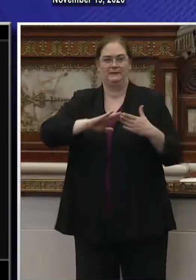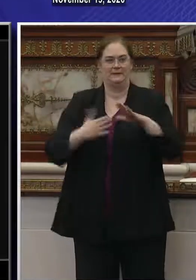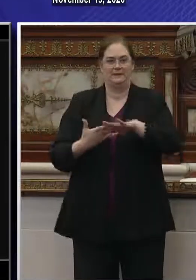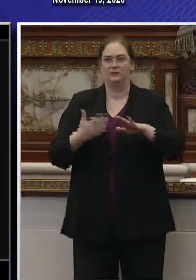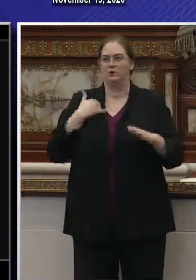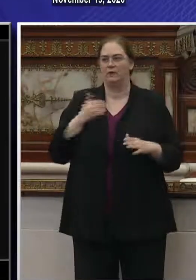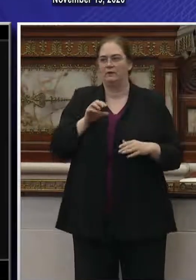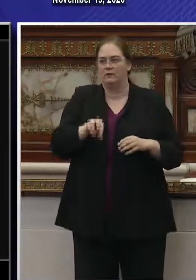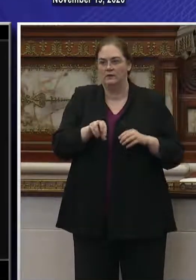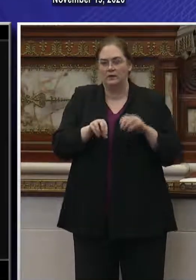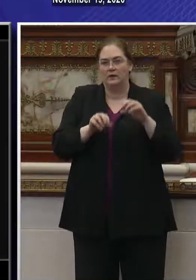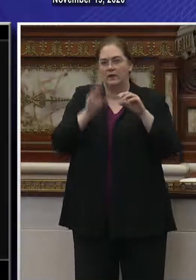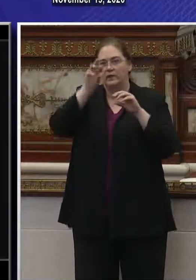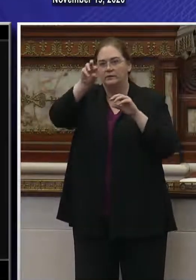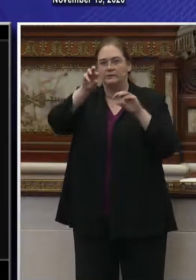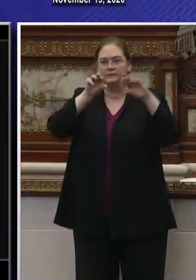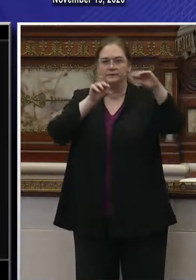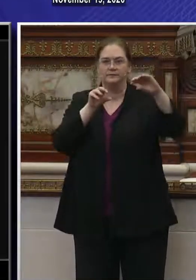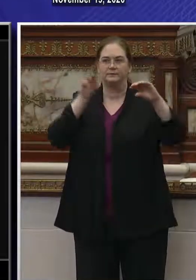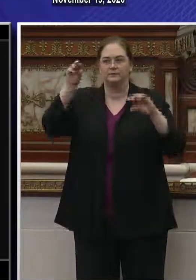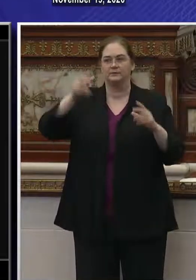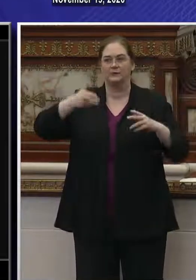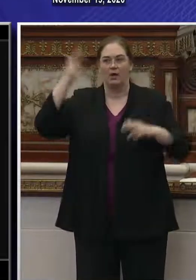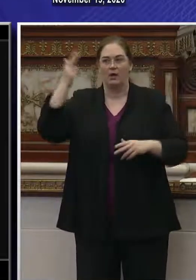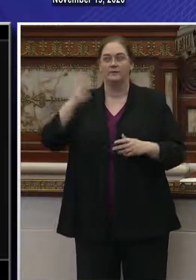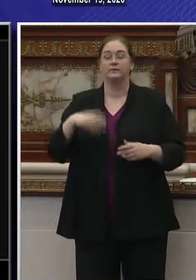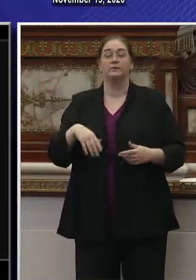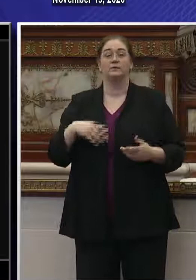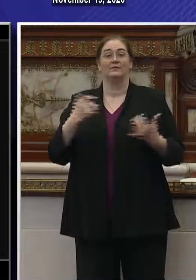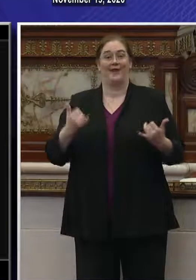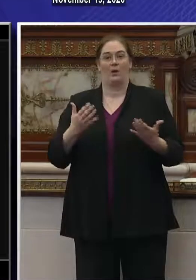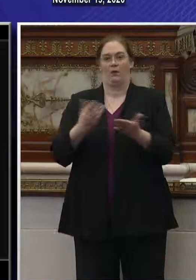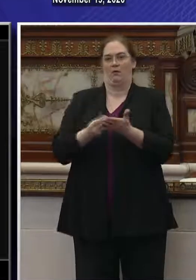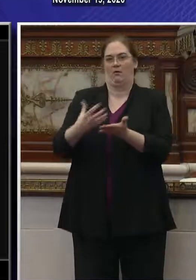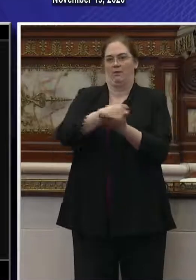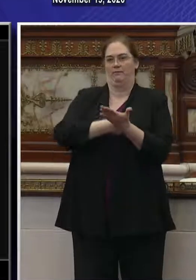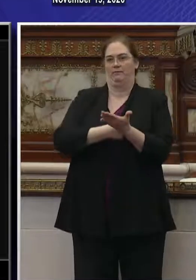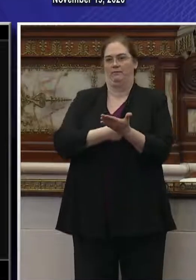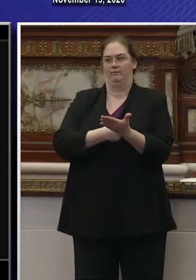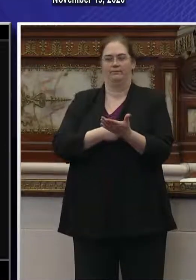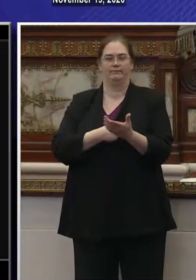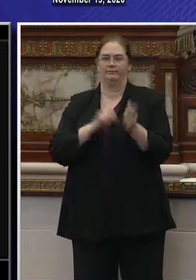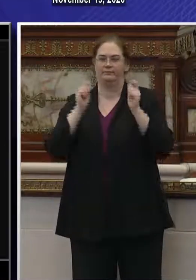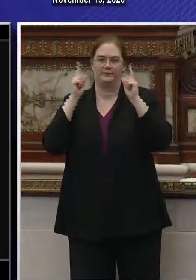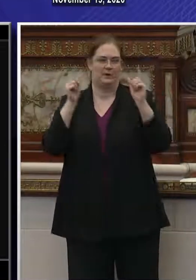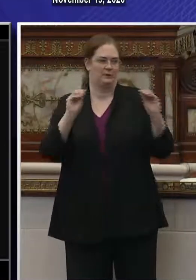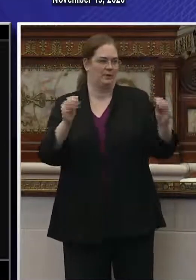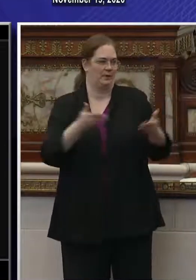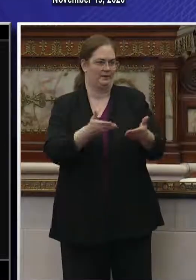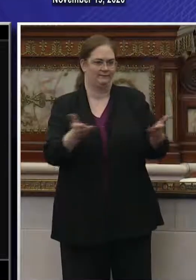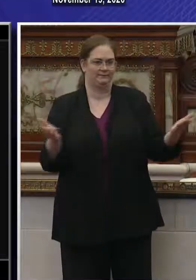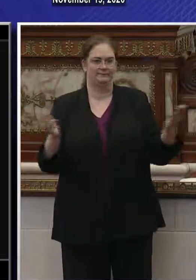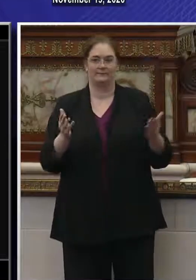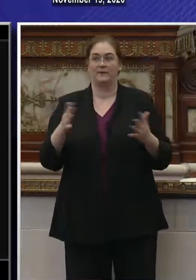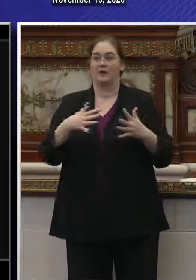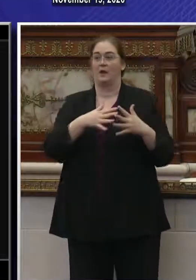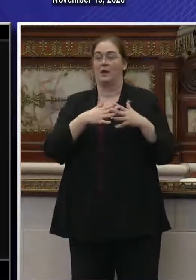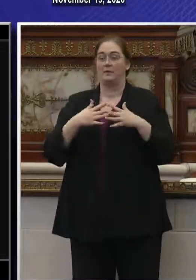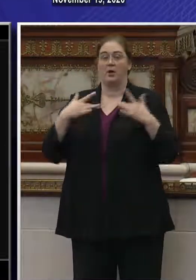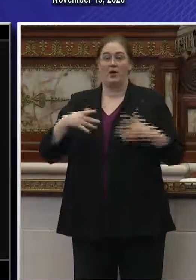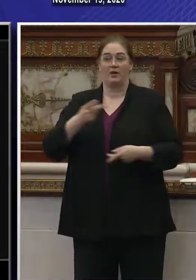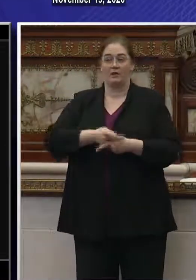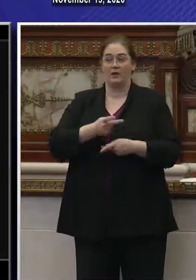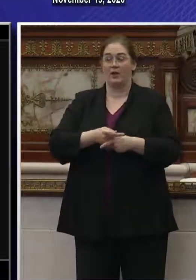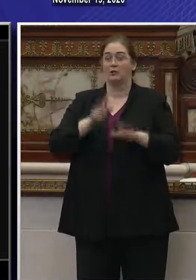have little bits of density here and there. Income. So this is no surprise to anybody. American healthcare